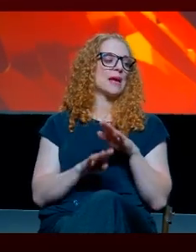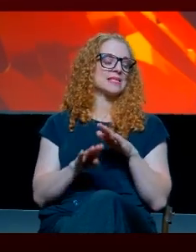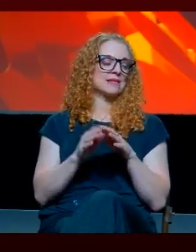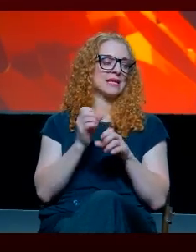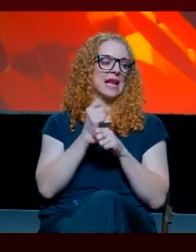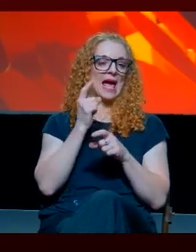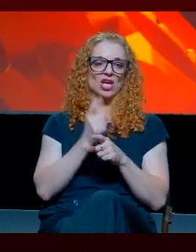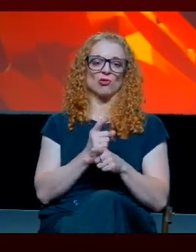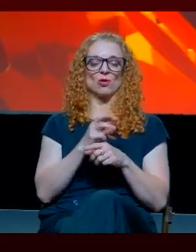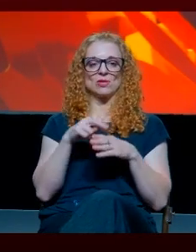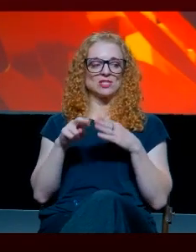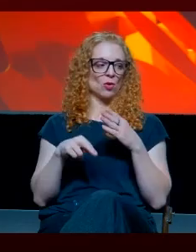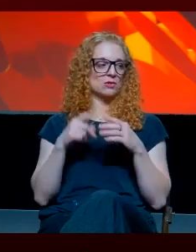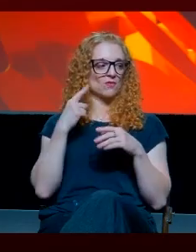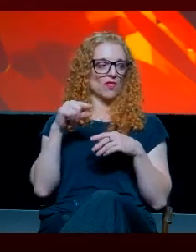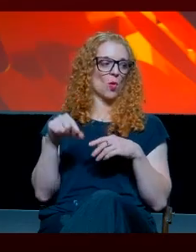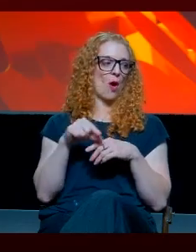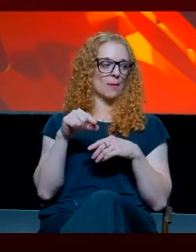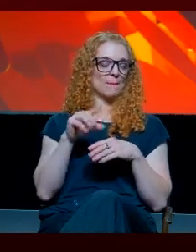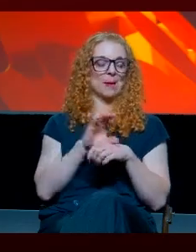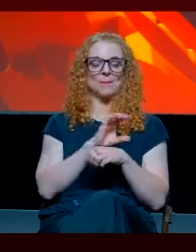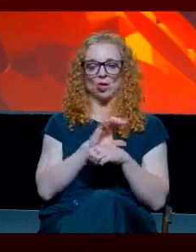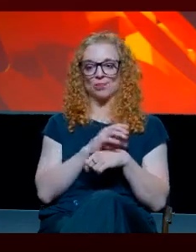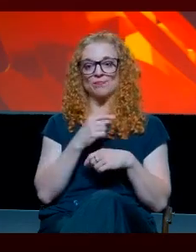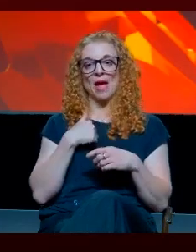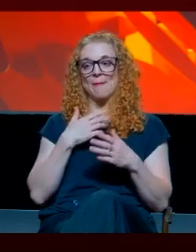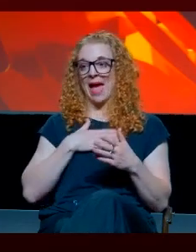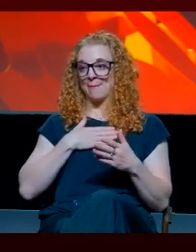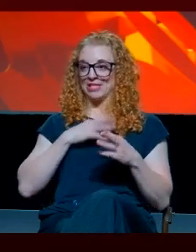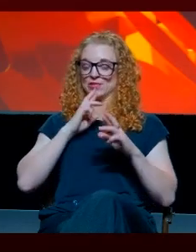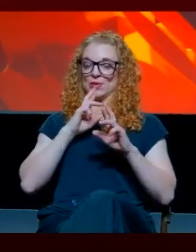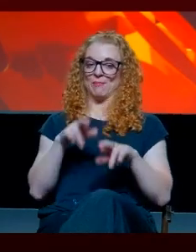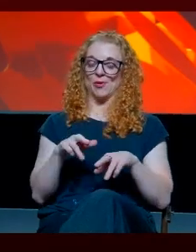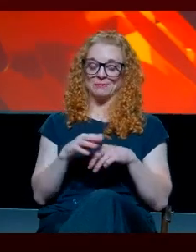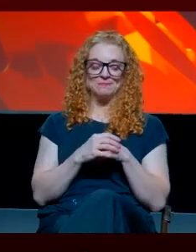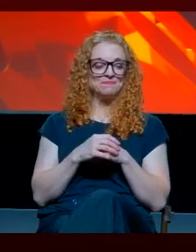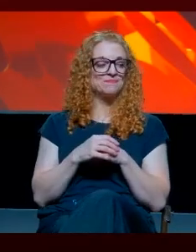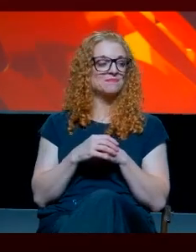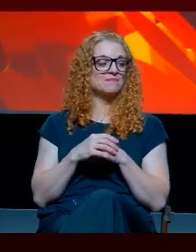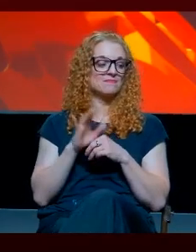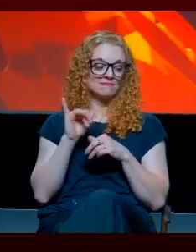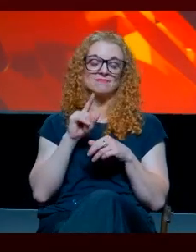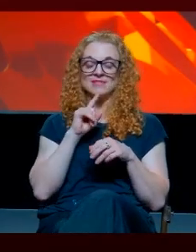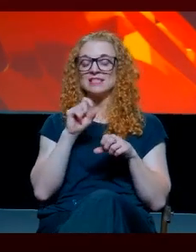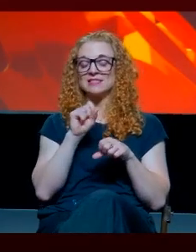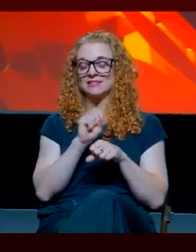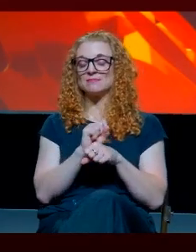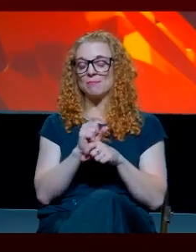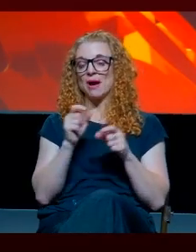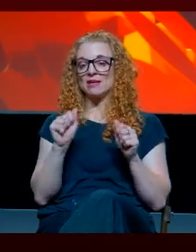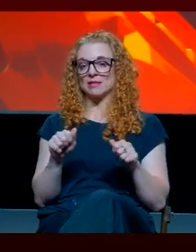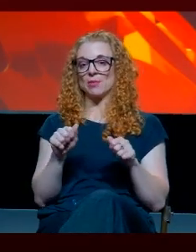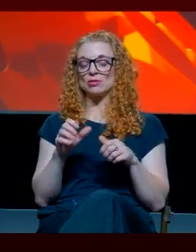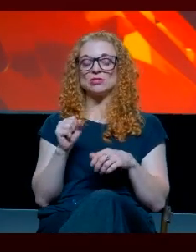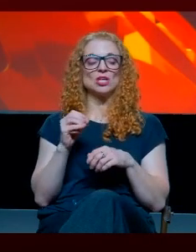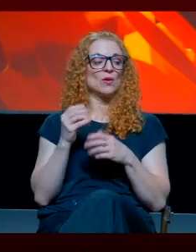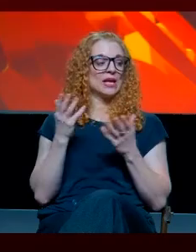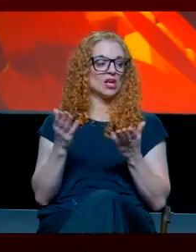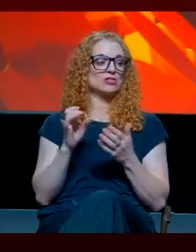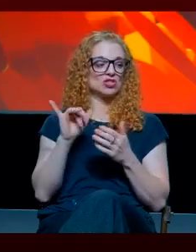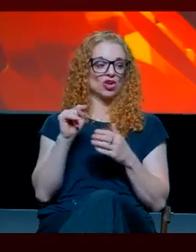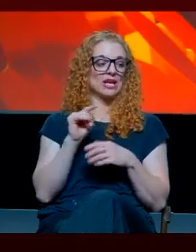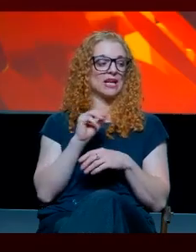accurate results on a quantum computer. And I'm happy to report that this is possible. So here's a circuit